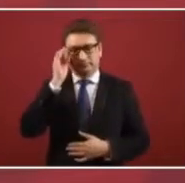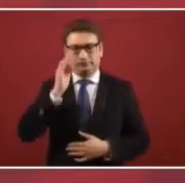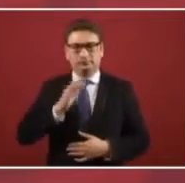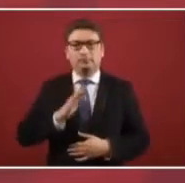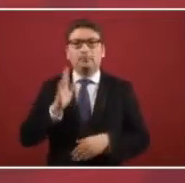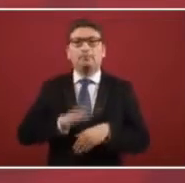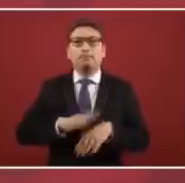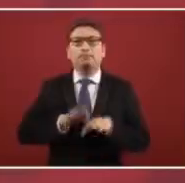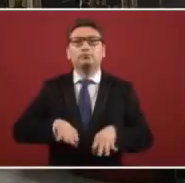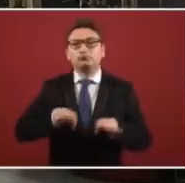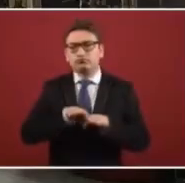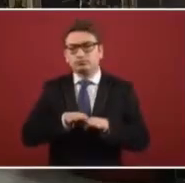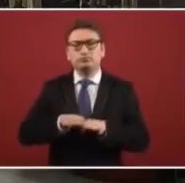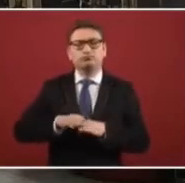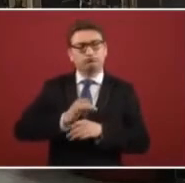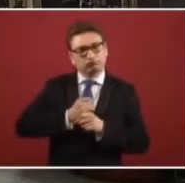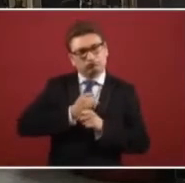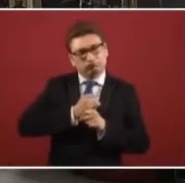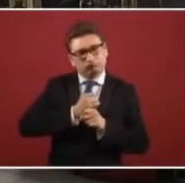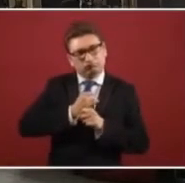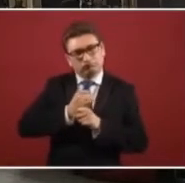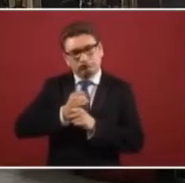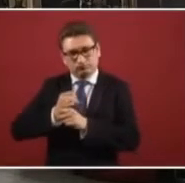there's more intelligence work